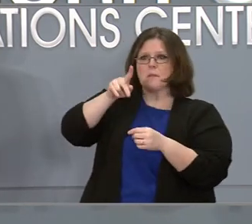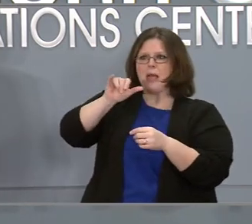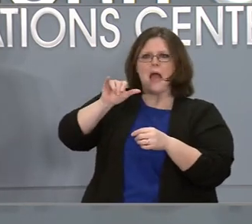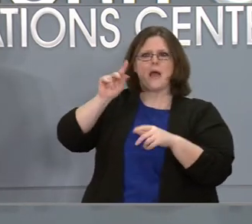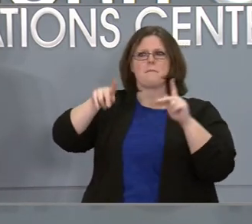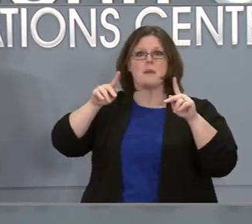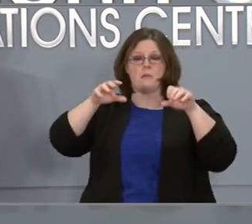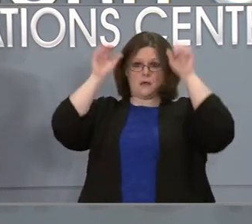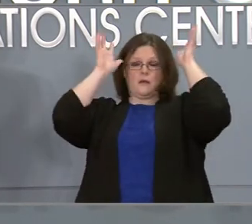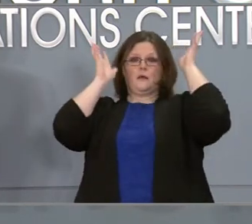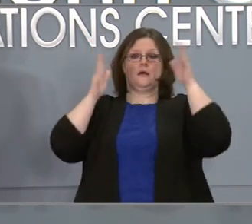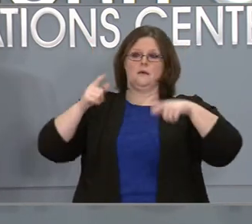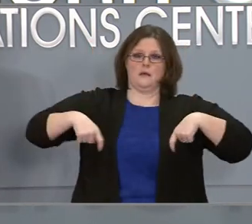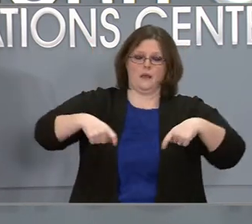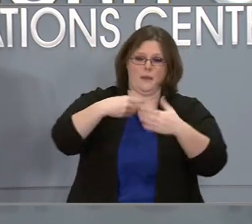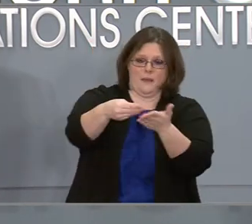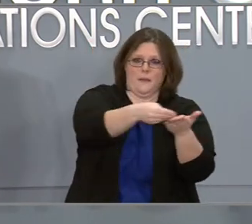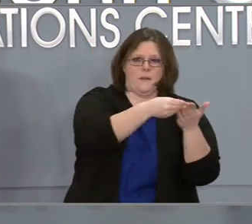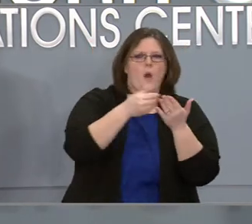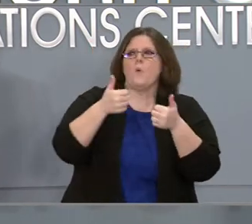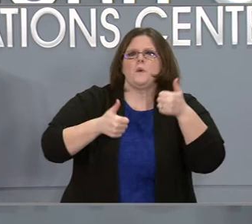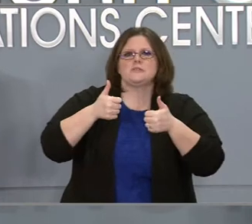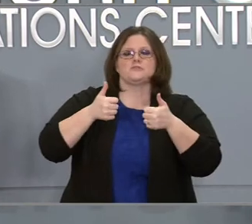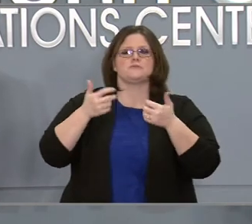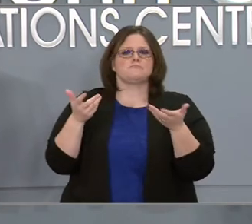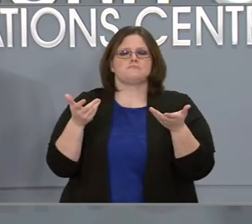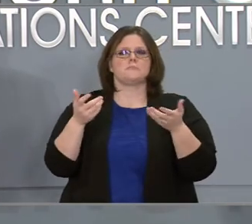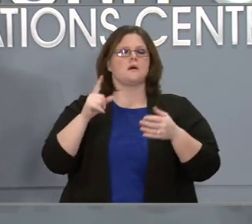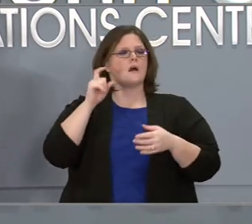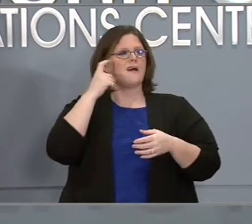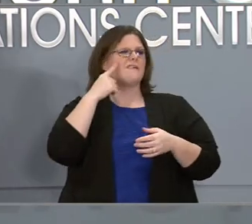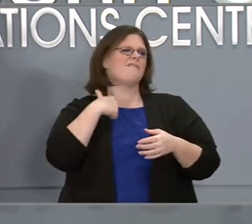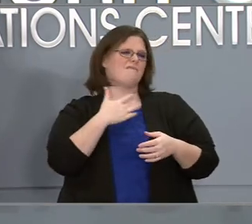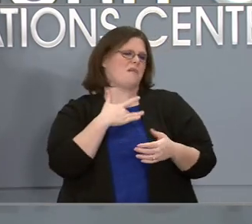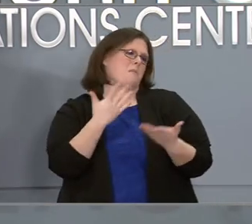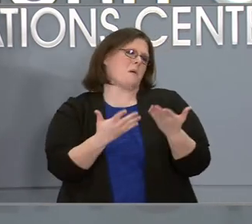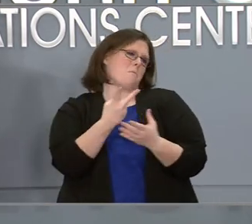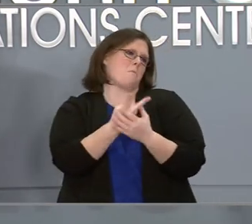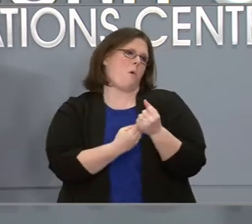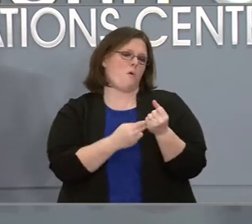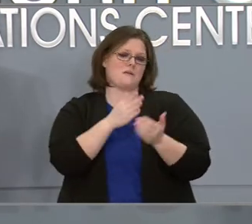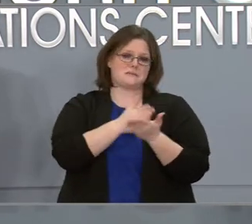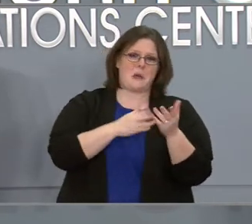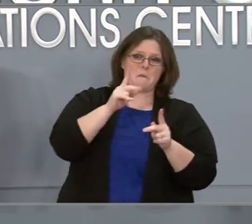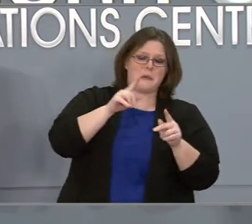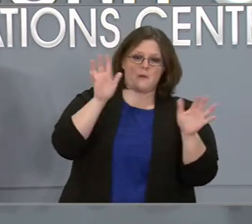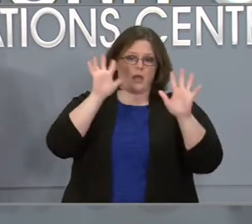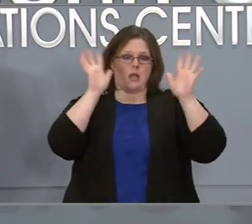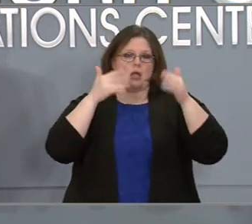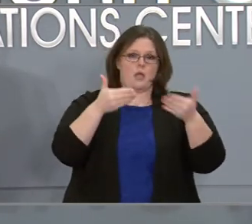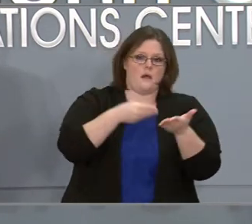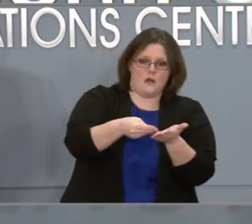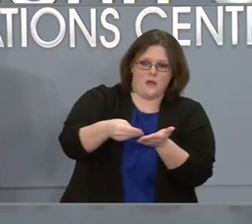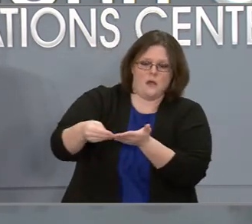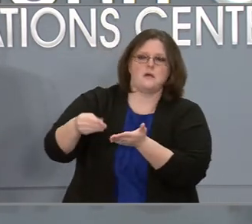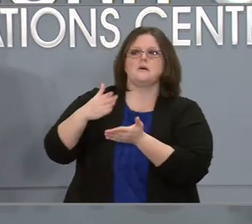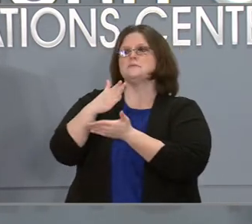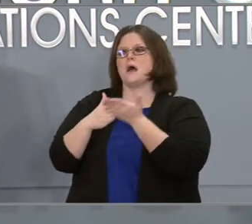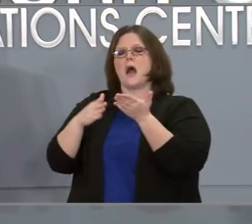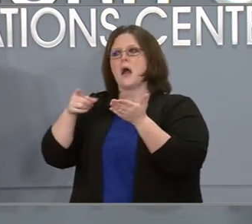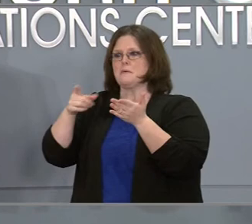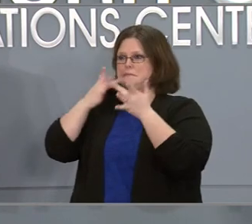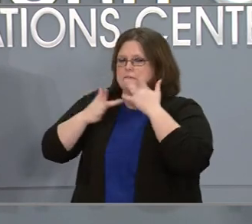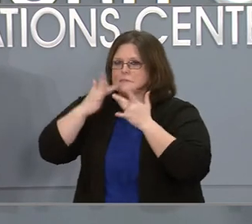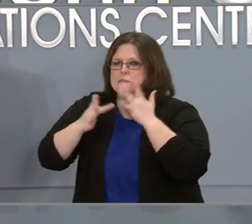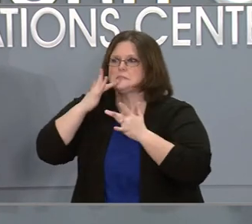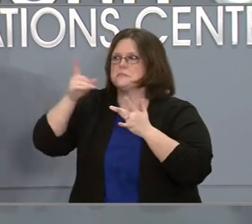buying? Can you speak to that a little bit? Probably a combination of both. We've seen a significant impact of the pandemic